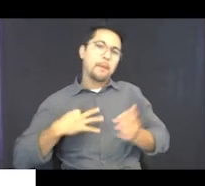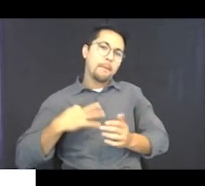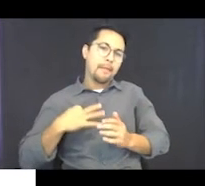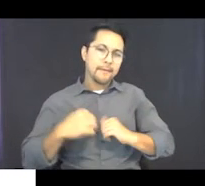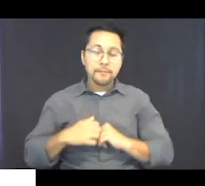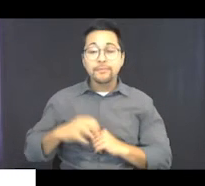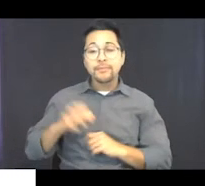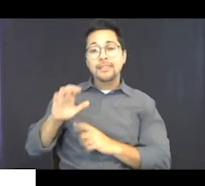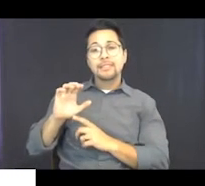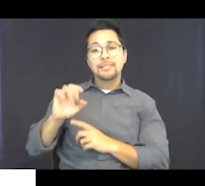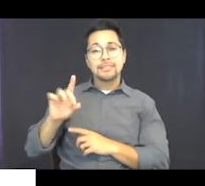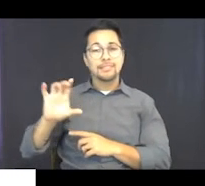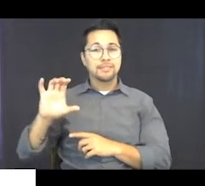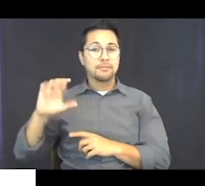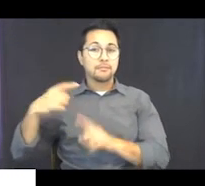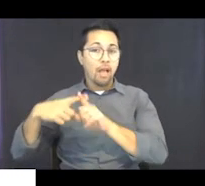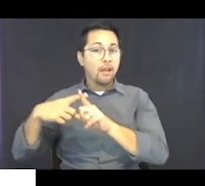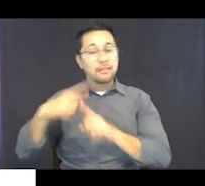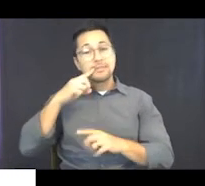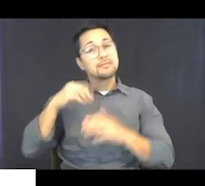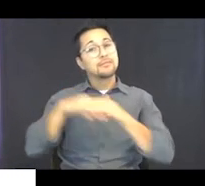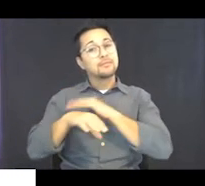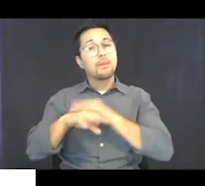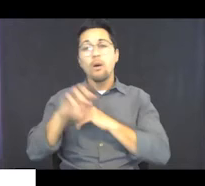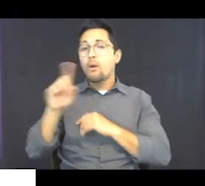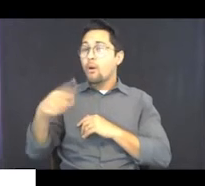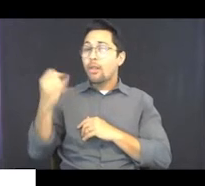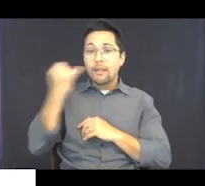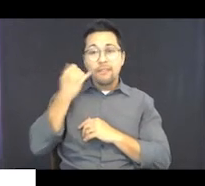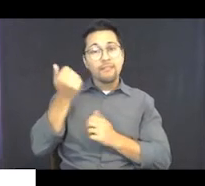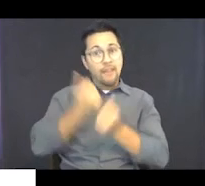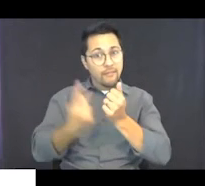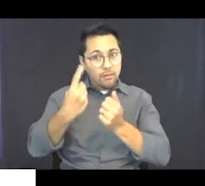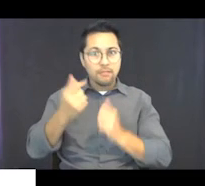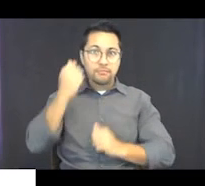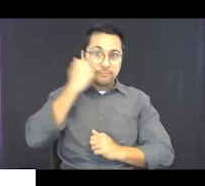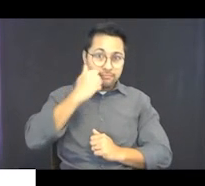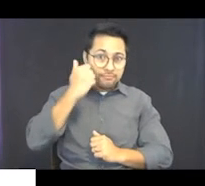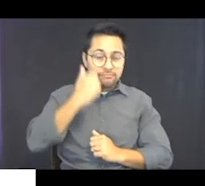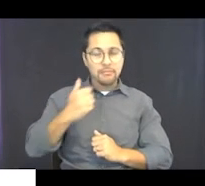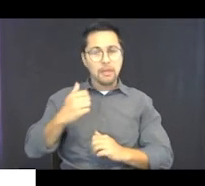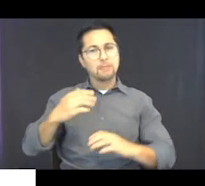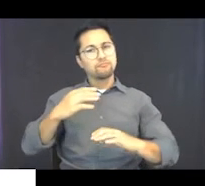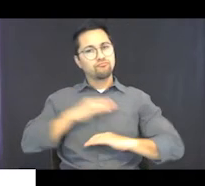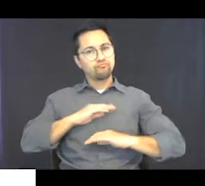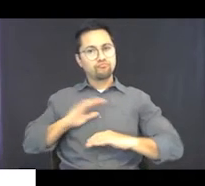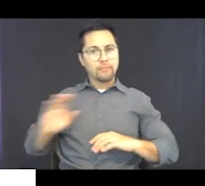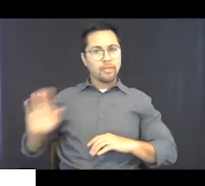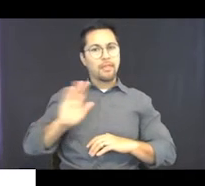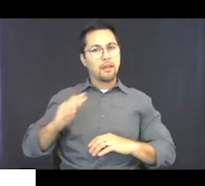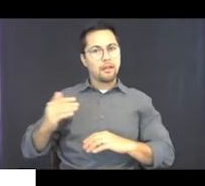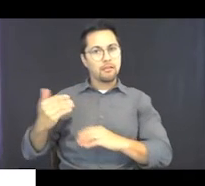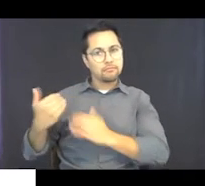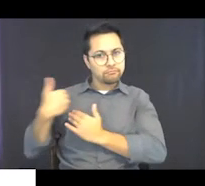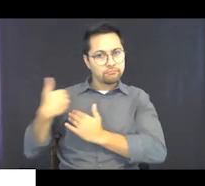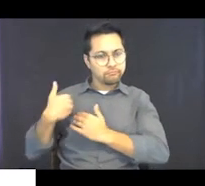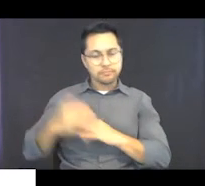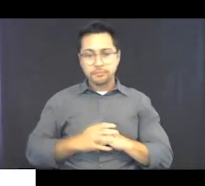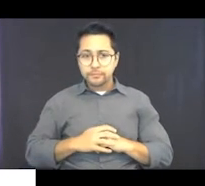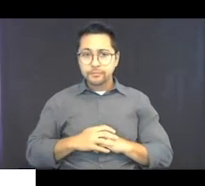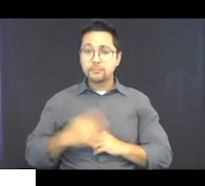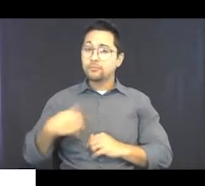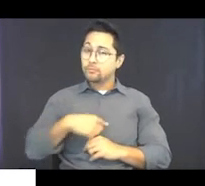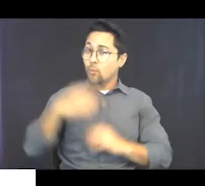CDC Plus is successful only when everyone, every day, fulfills their responsibilities. We